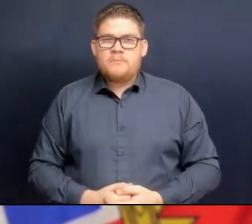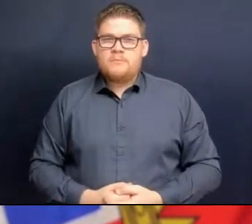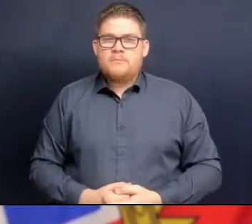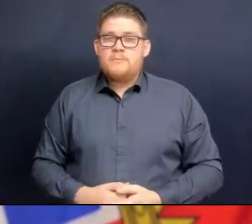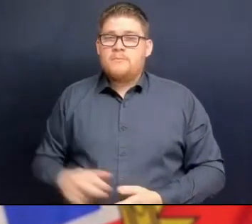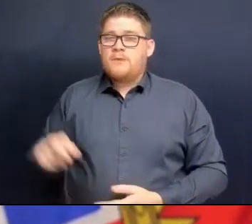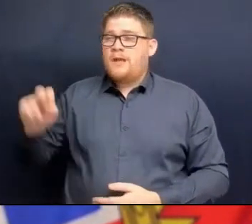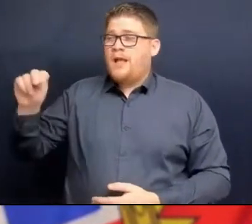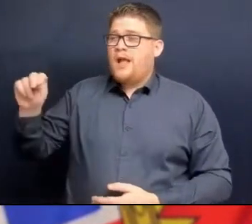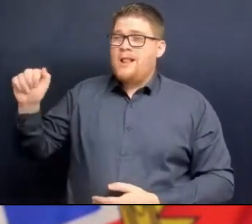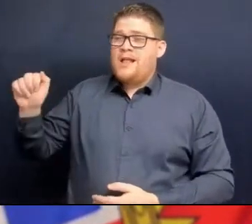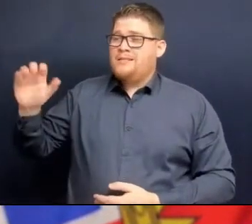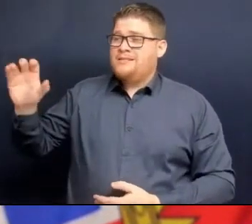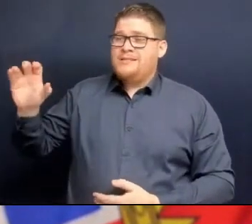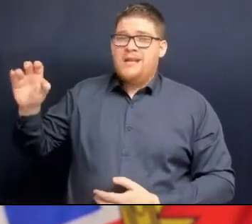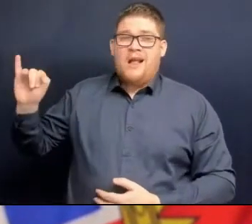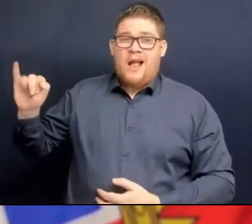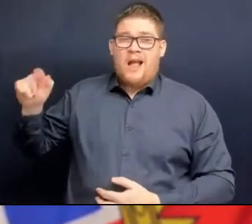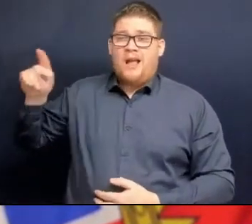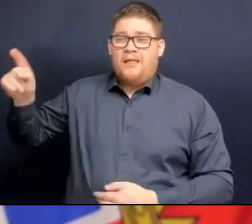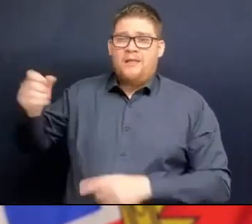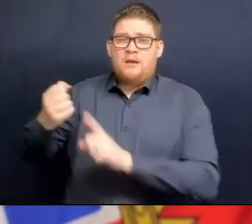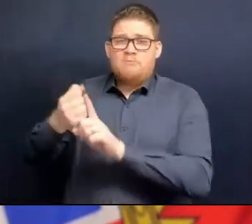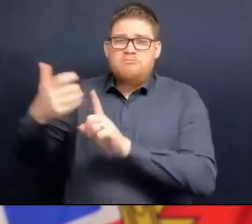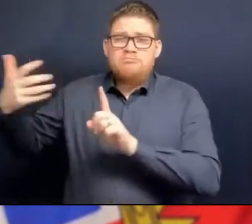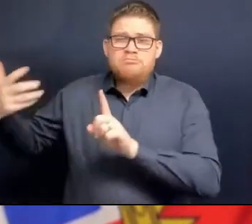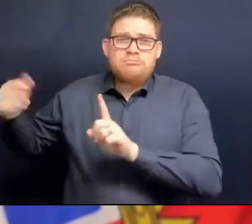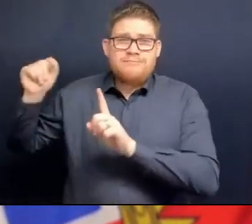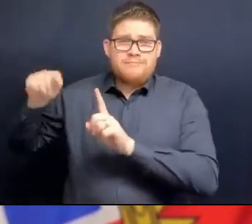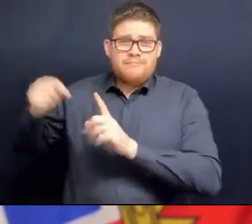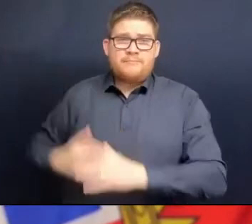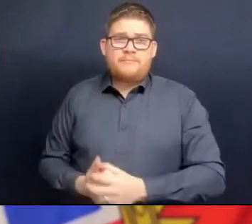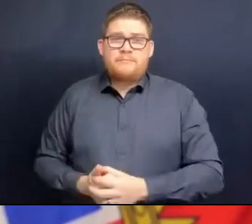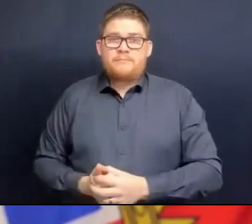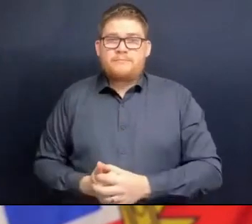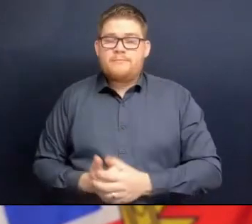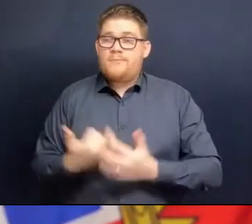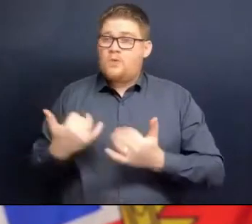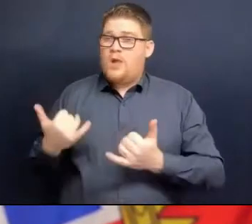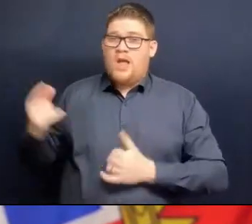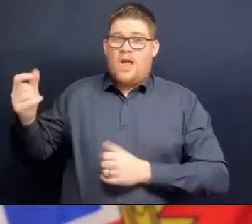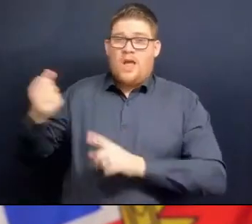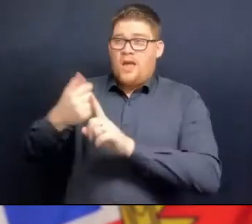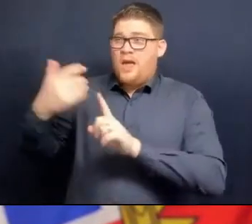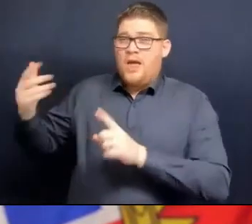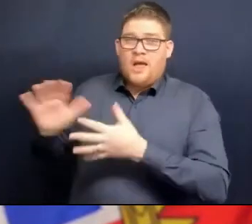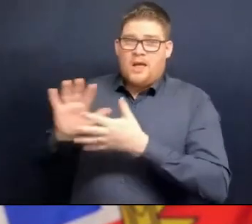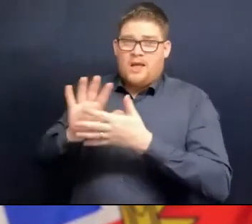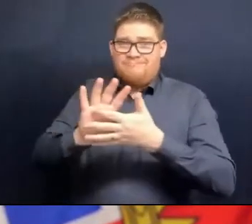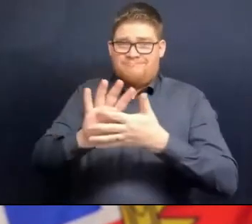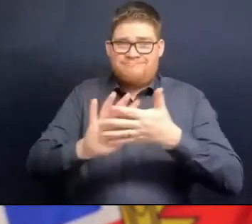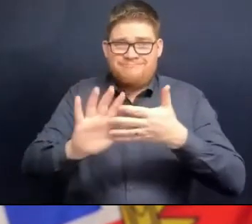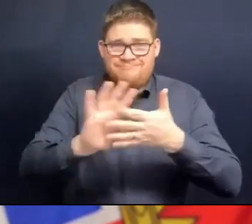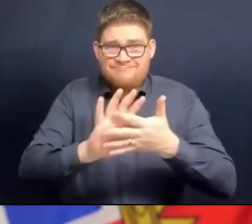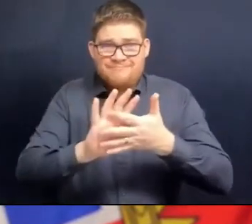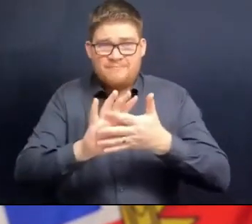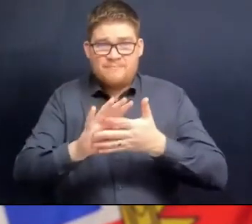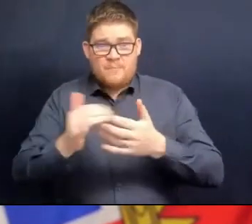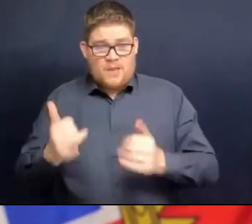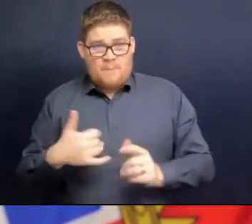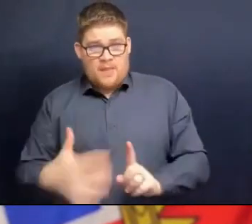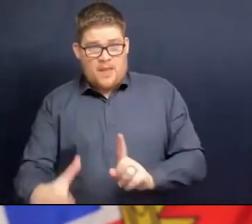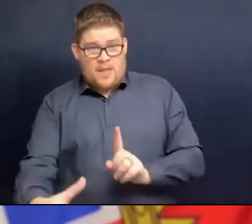NACI is complex, and in the fine print it says, you know, we don't actually know yet what the optimal interval is between an infection